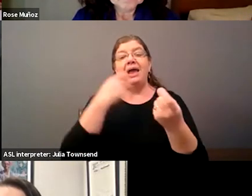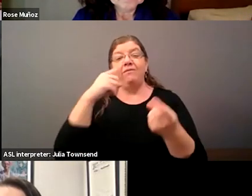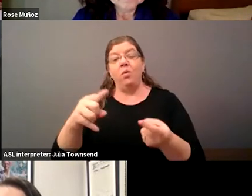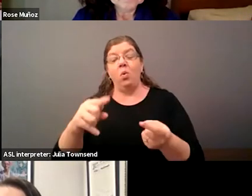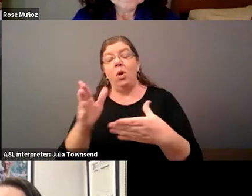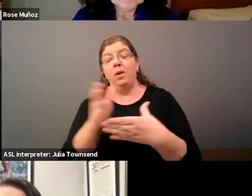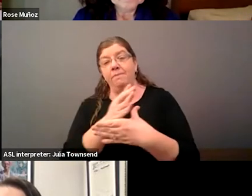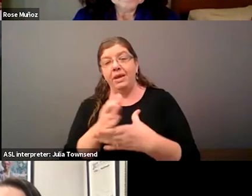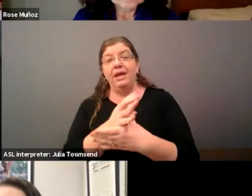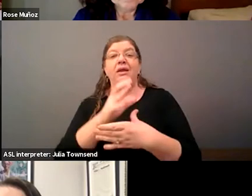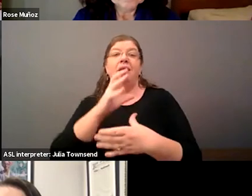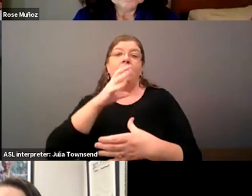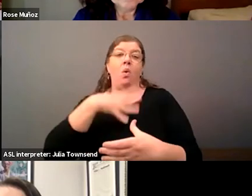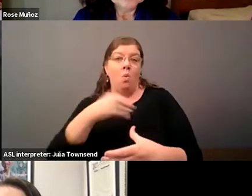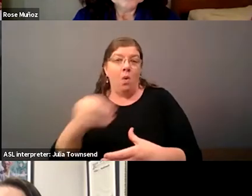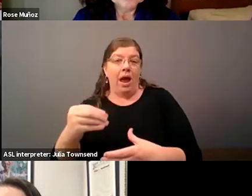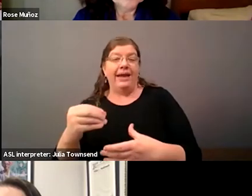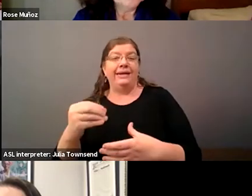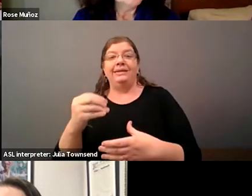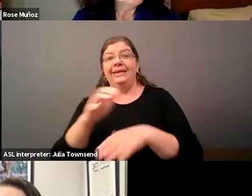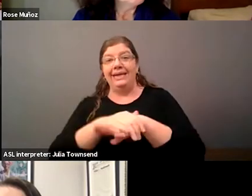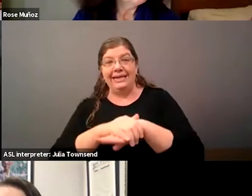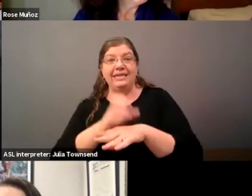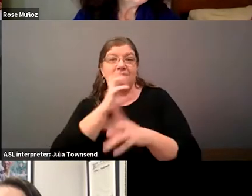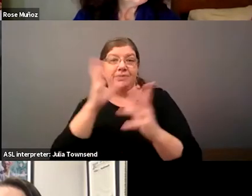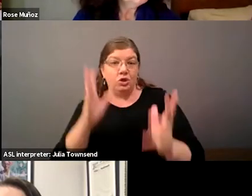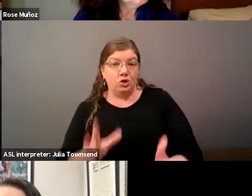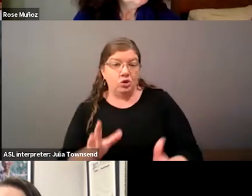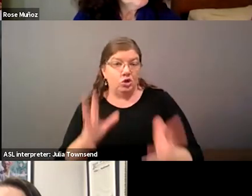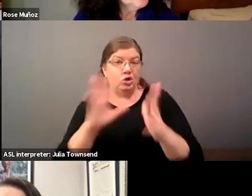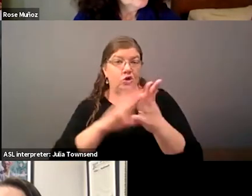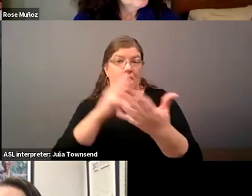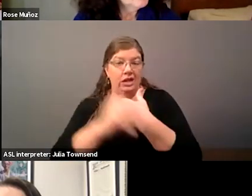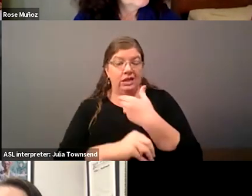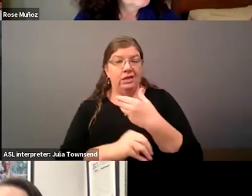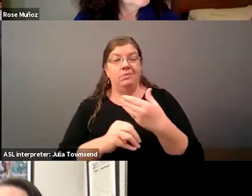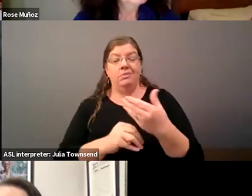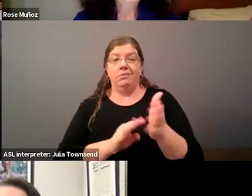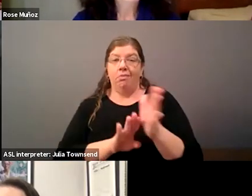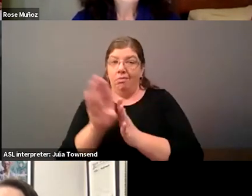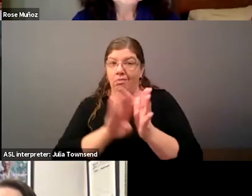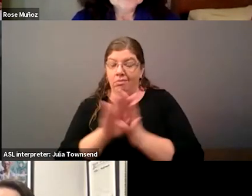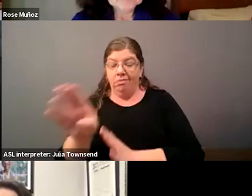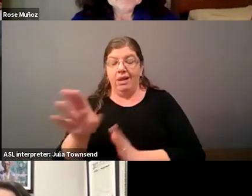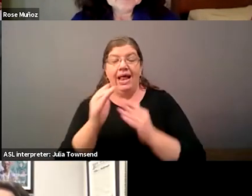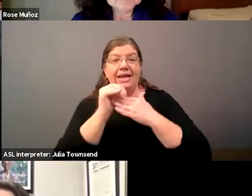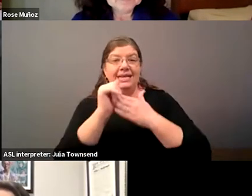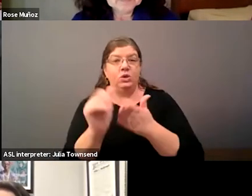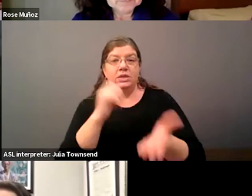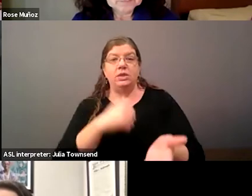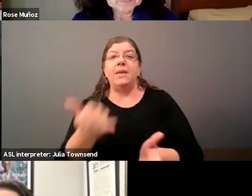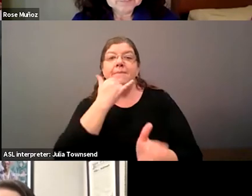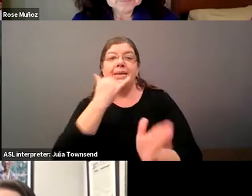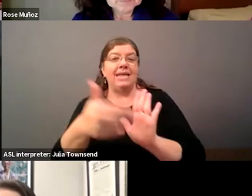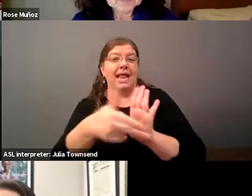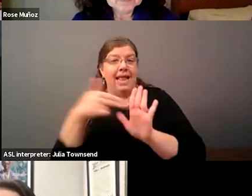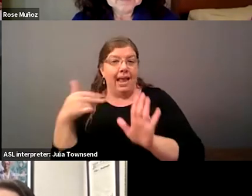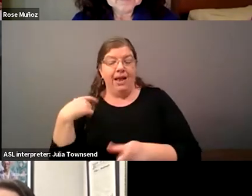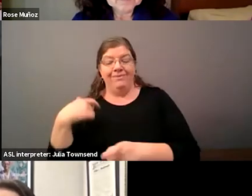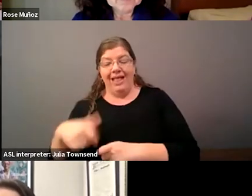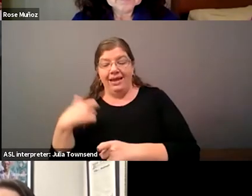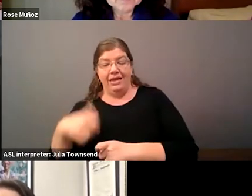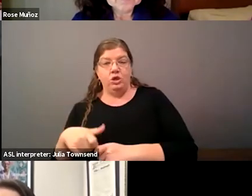english mainstream speakers curriculum and assessment practices lead to such misidentification and mislabeling practices of latinx